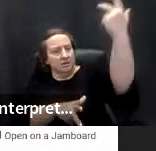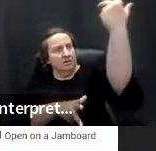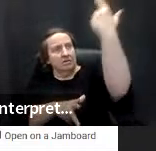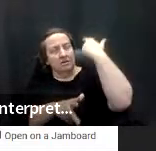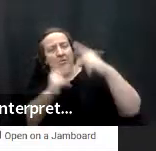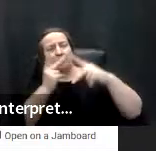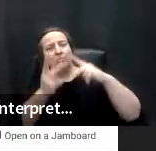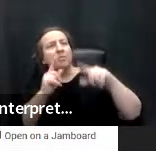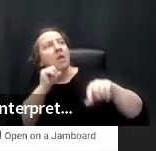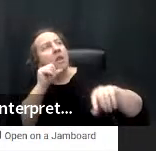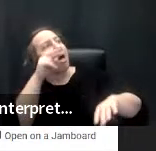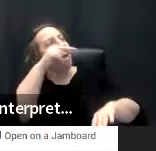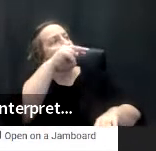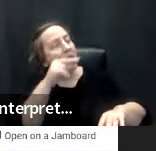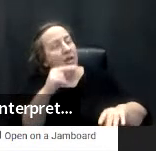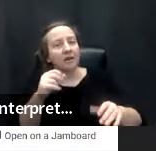everyone.